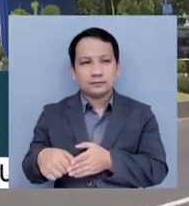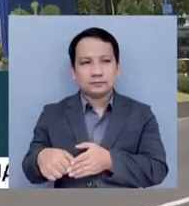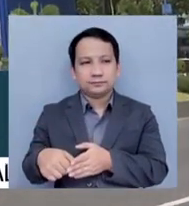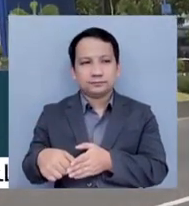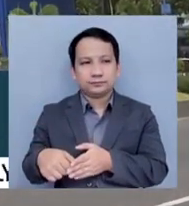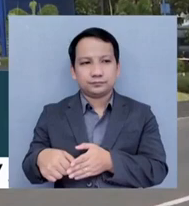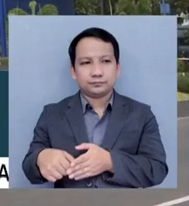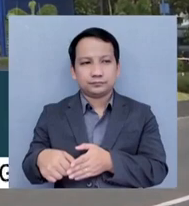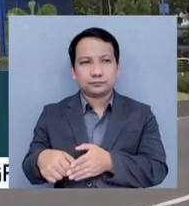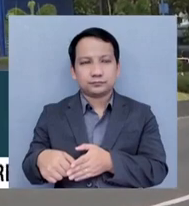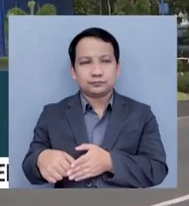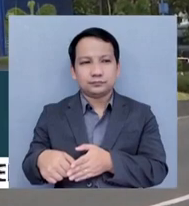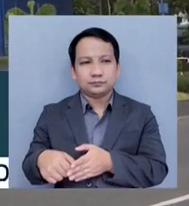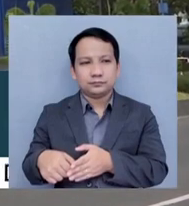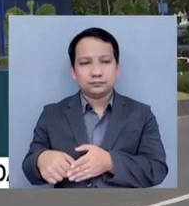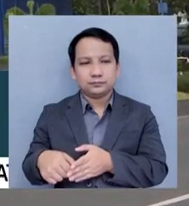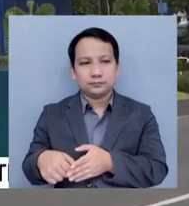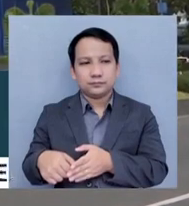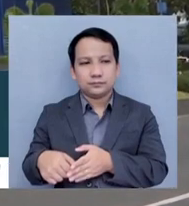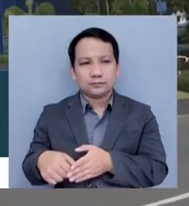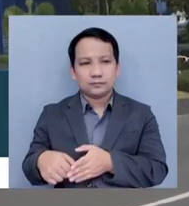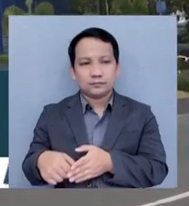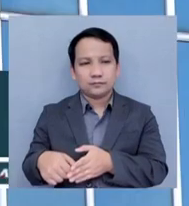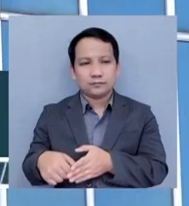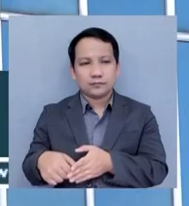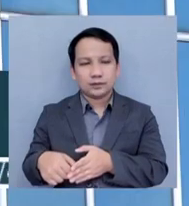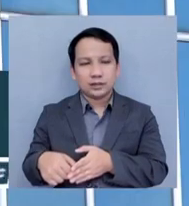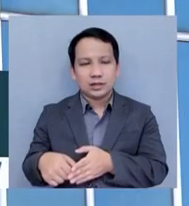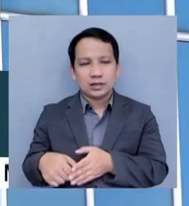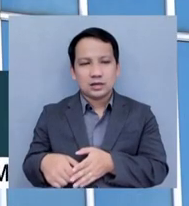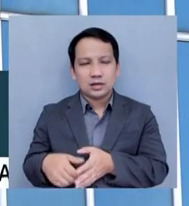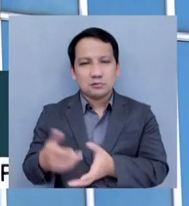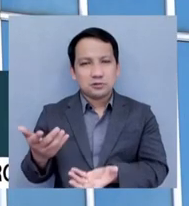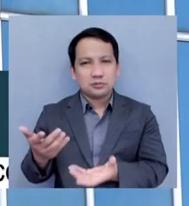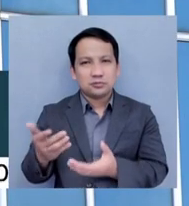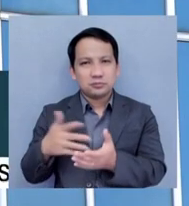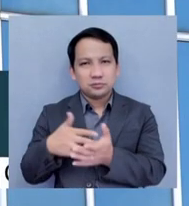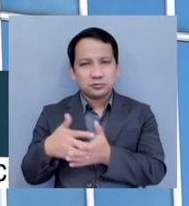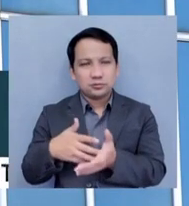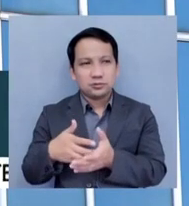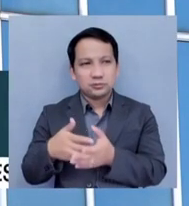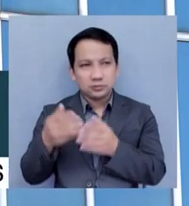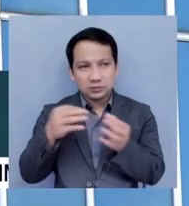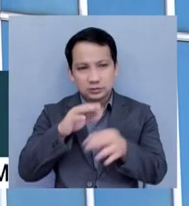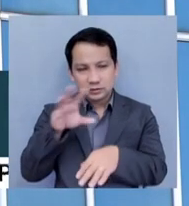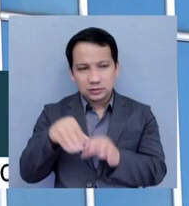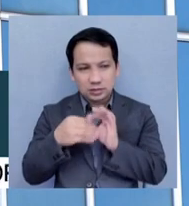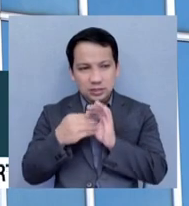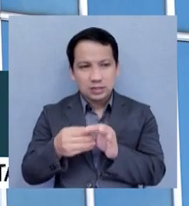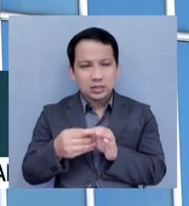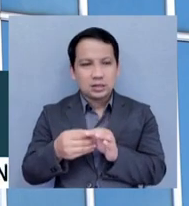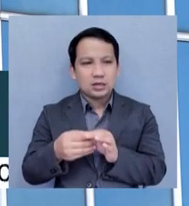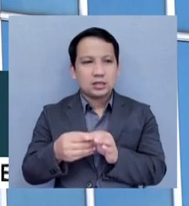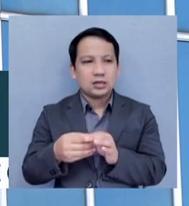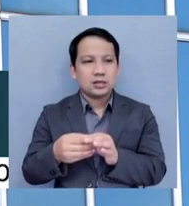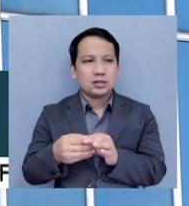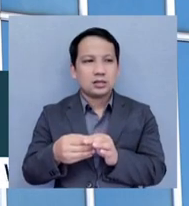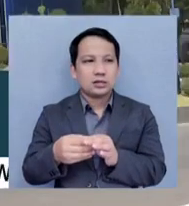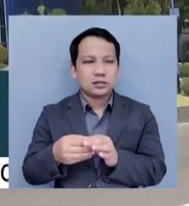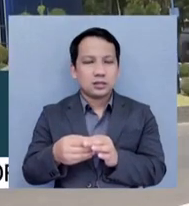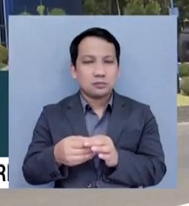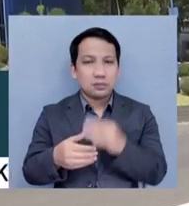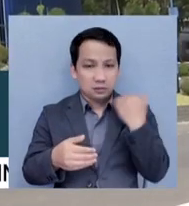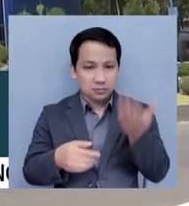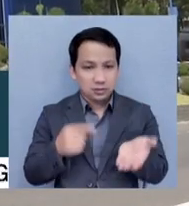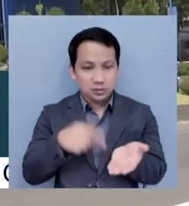which was turned into yung AIDG, Anti-Illegal Drug Group. Doon yung nangyari na naman, yung namatay